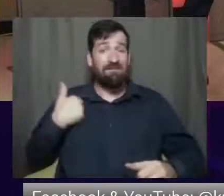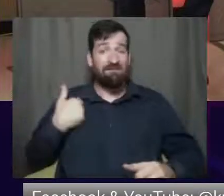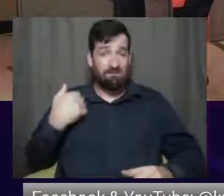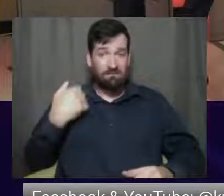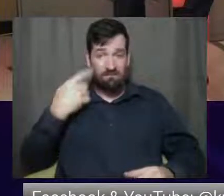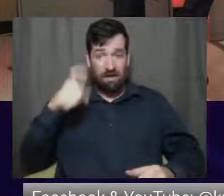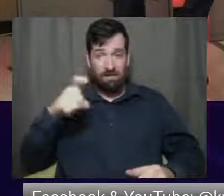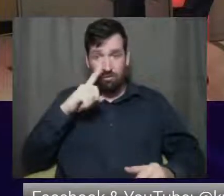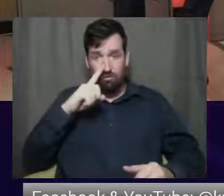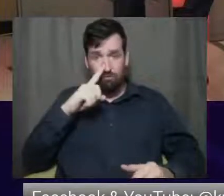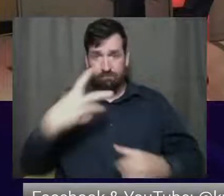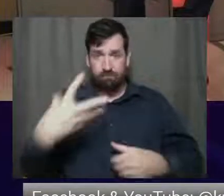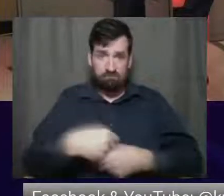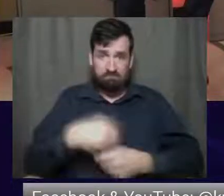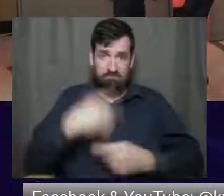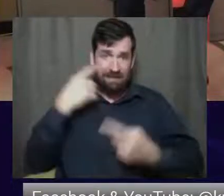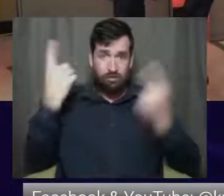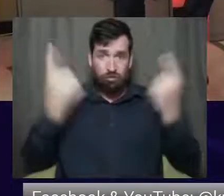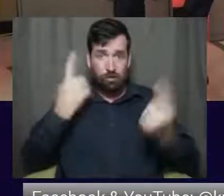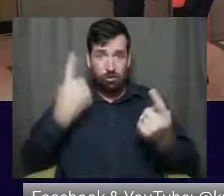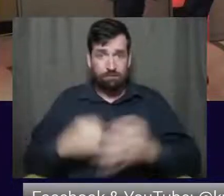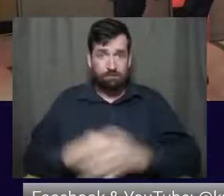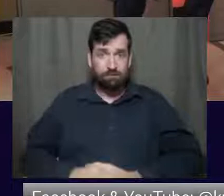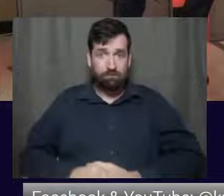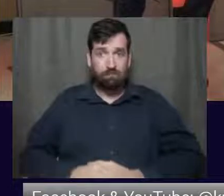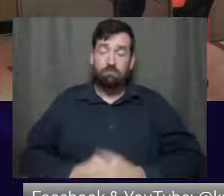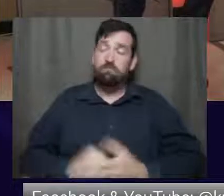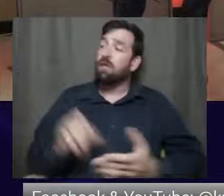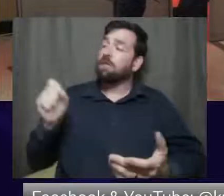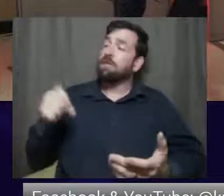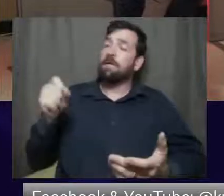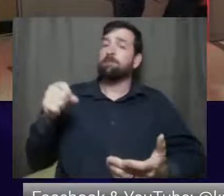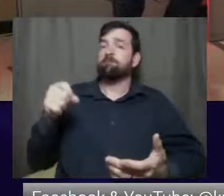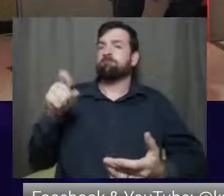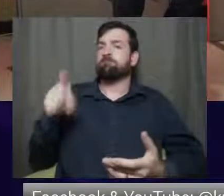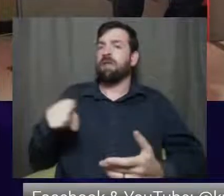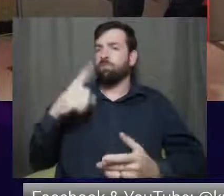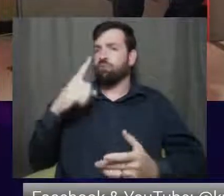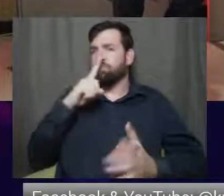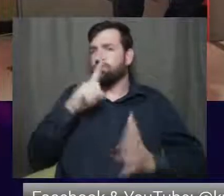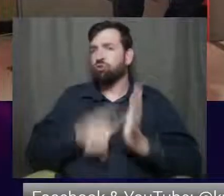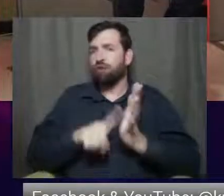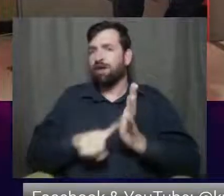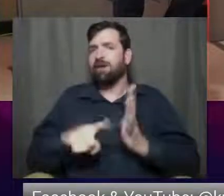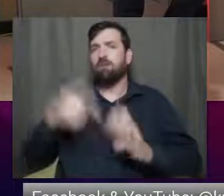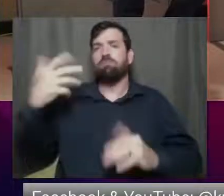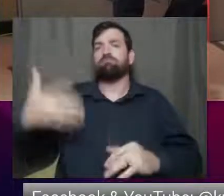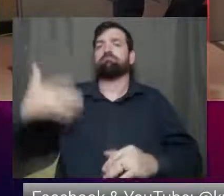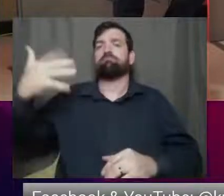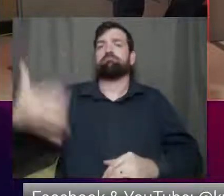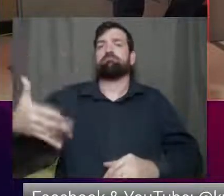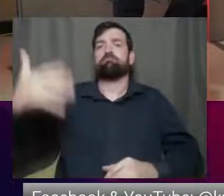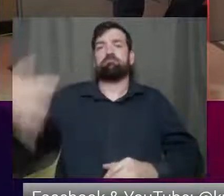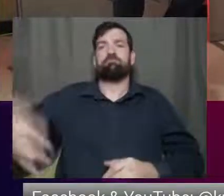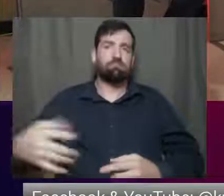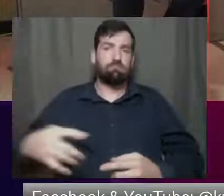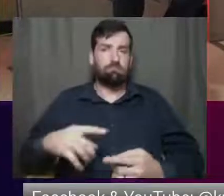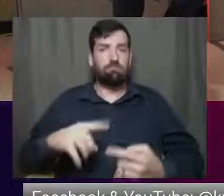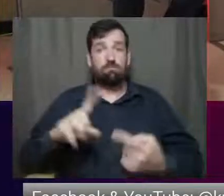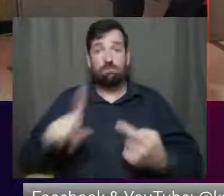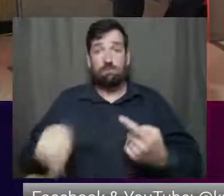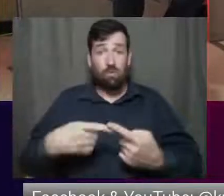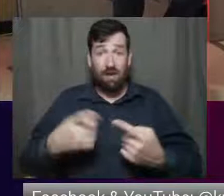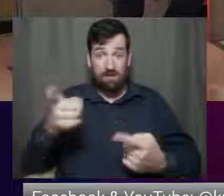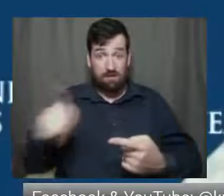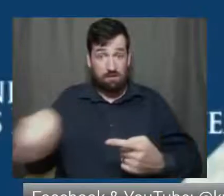into consideration? Well, yeah, he will have to be checking with us periodically. Once people don't have teeth